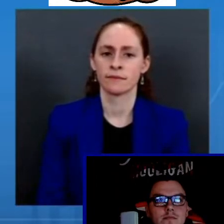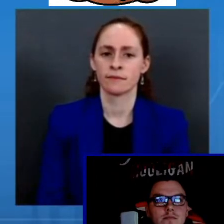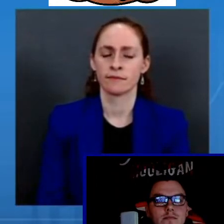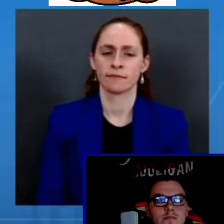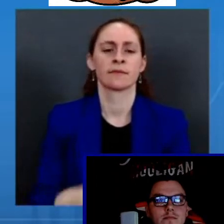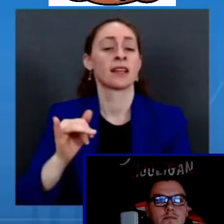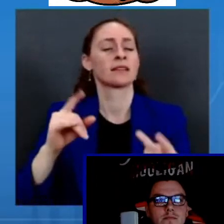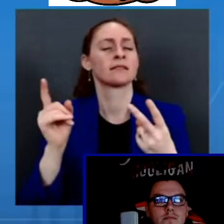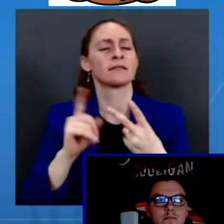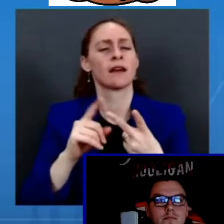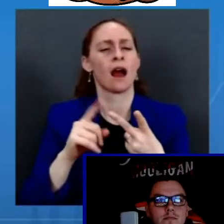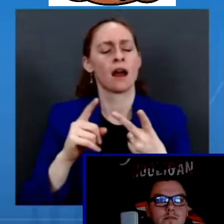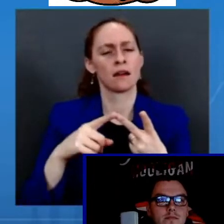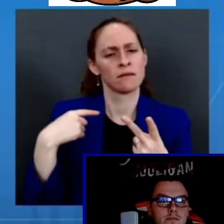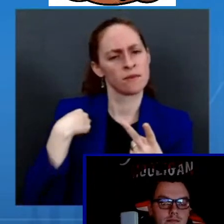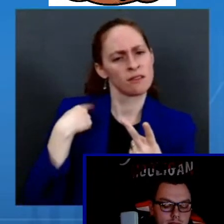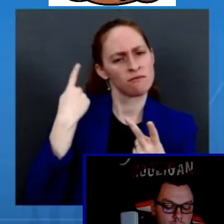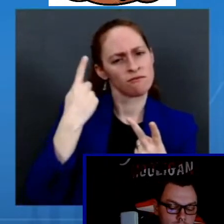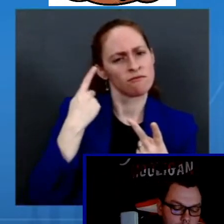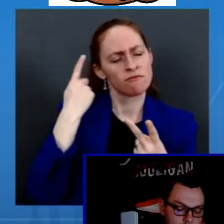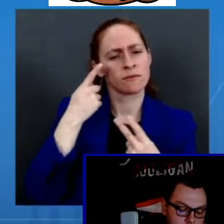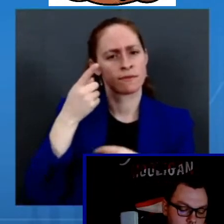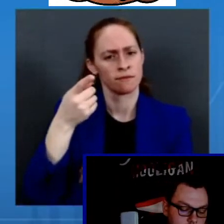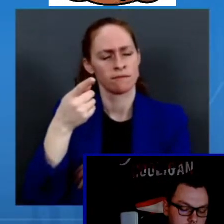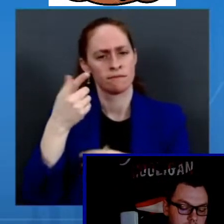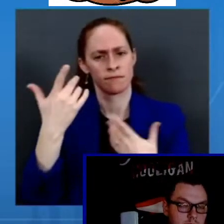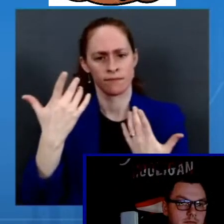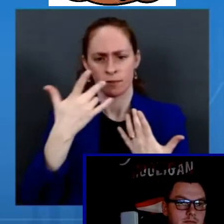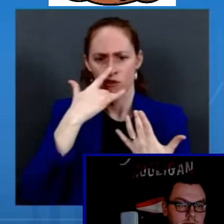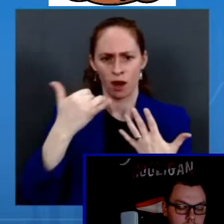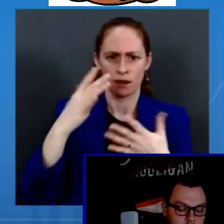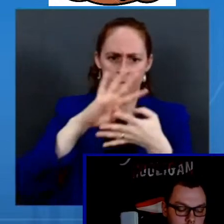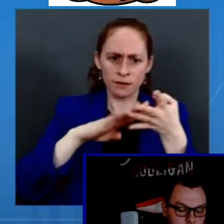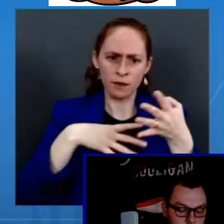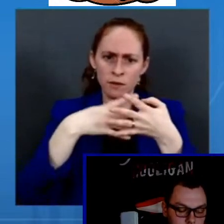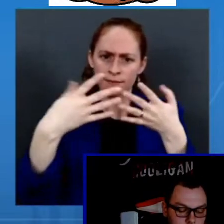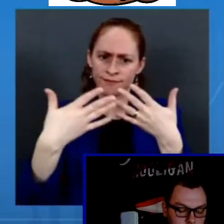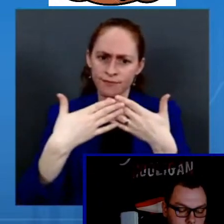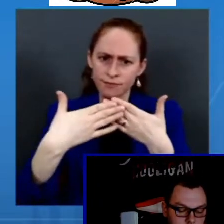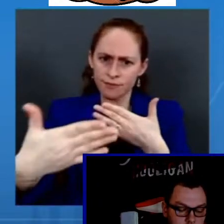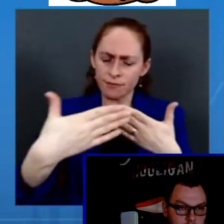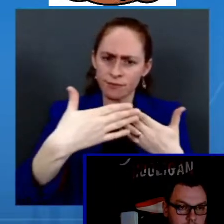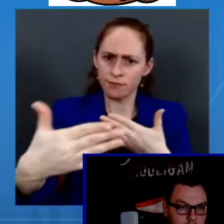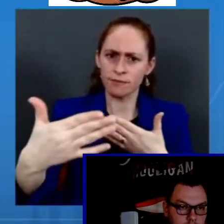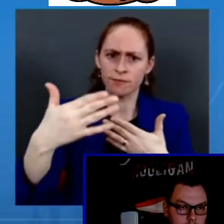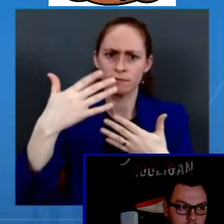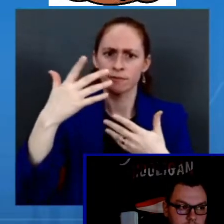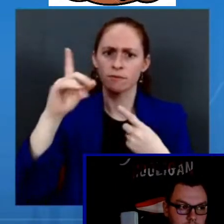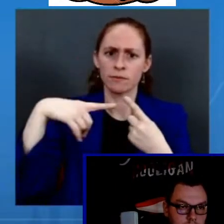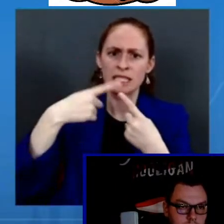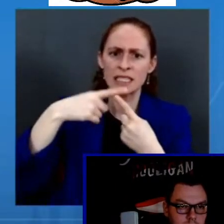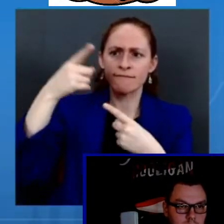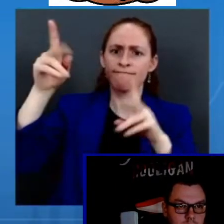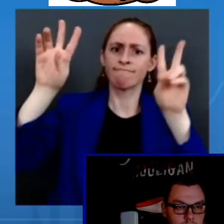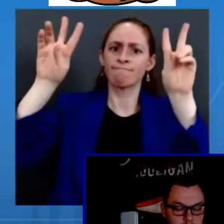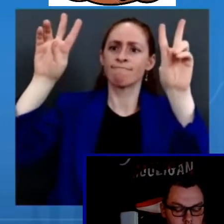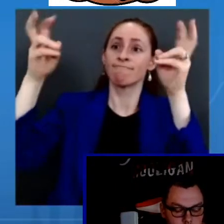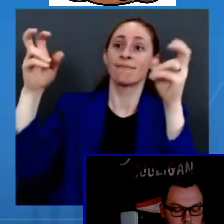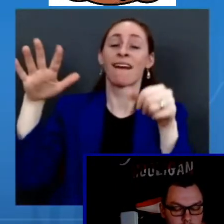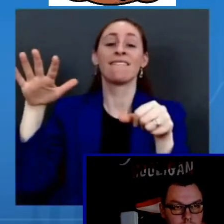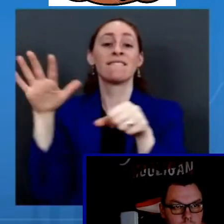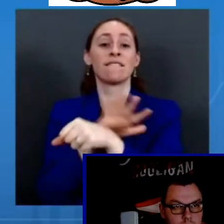well, because it seems like that's an urgent question for the average American. Yeah, thank you for that question, Ricardo.